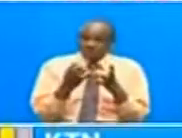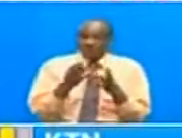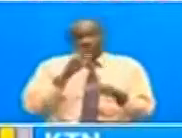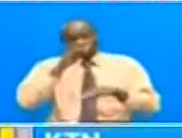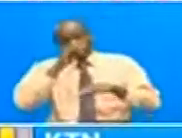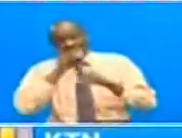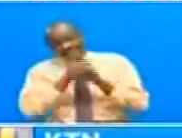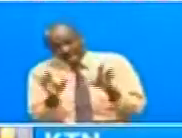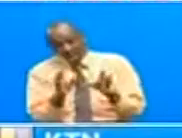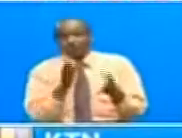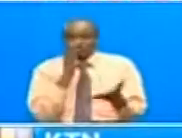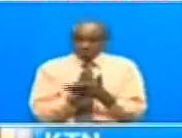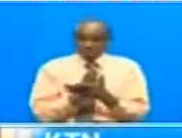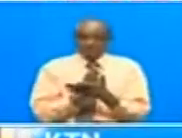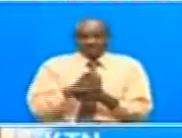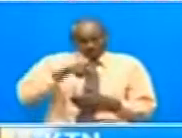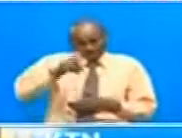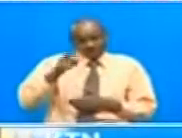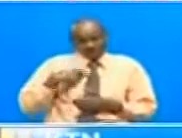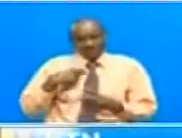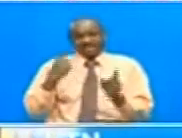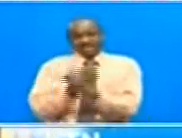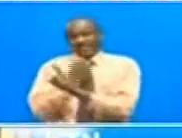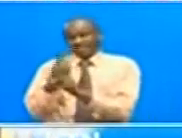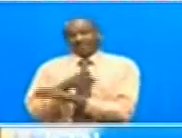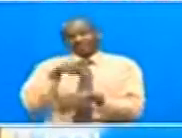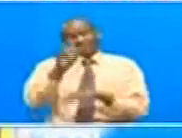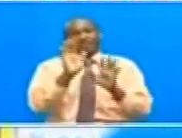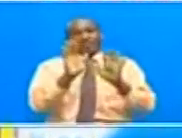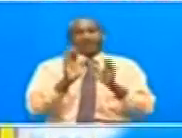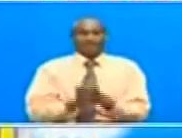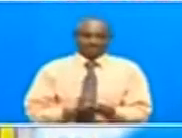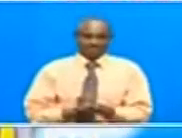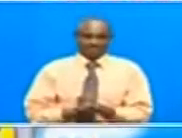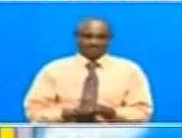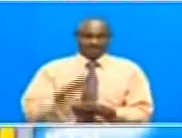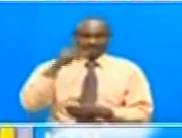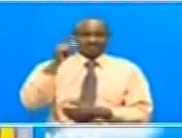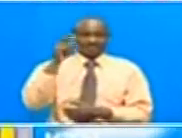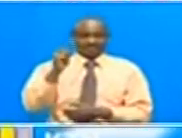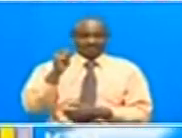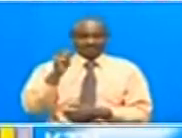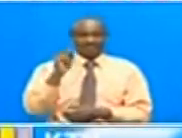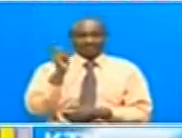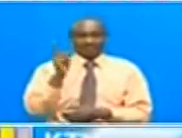credible, remains to be the discretion of the different agencies. Timothy Otieno, KTN, Nairobi.